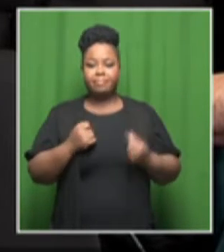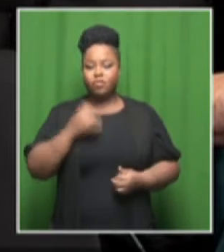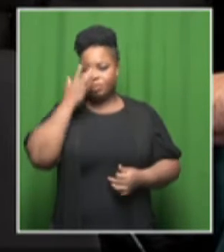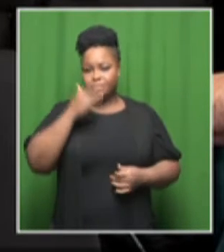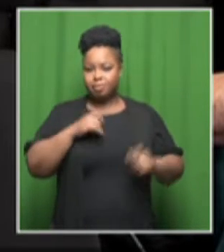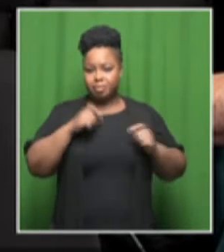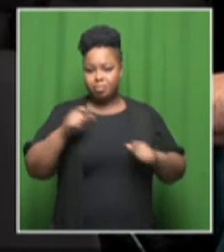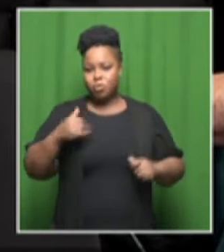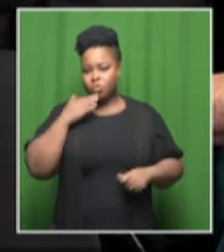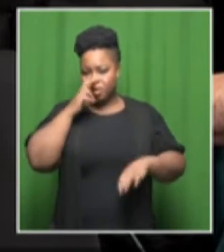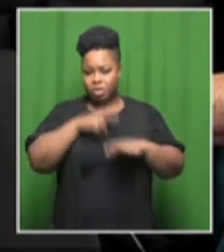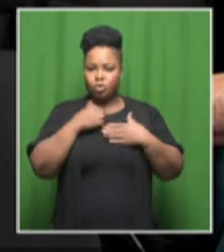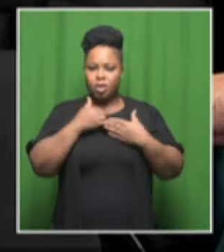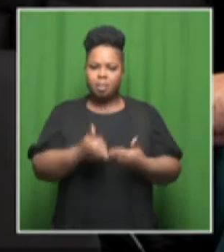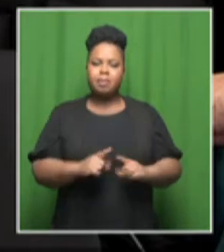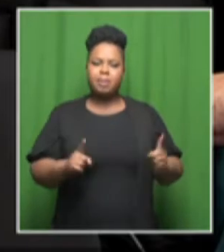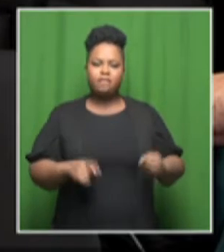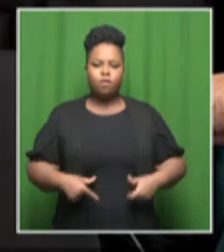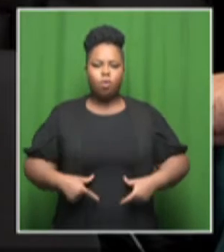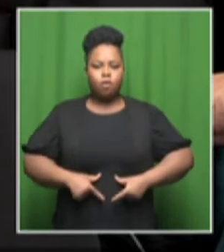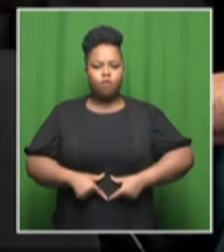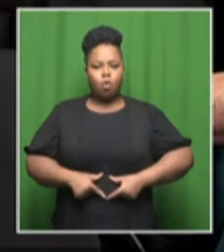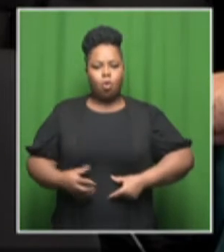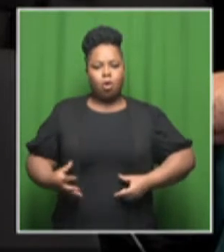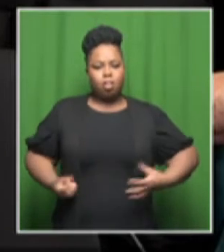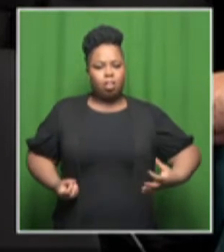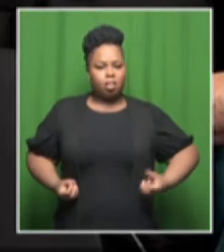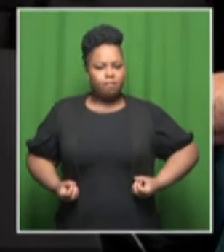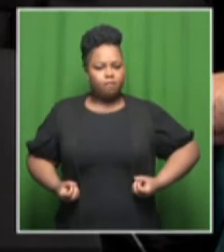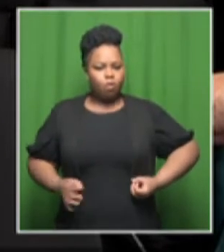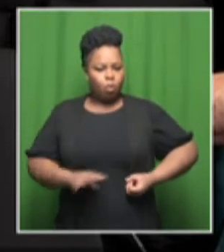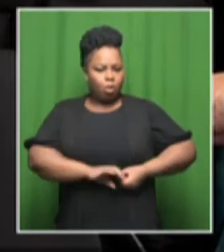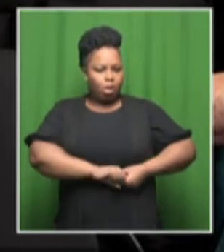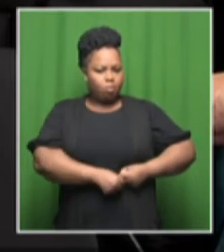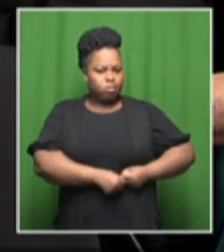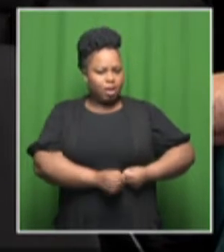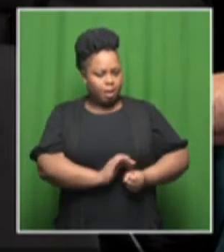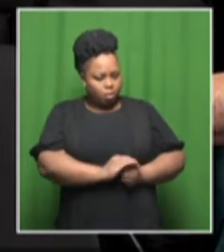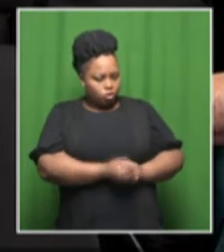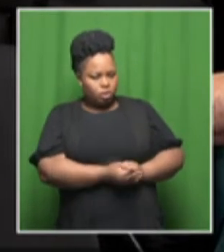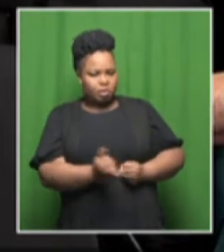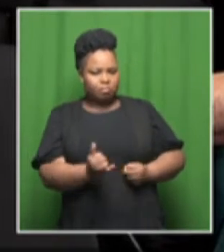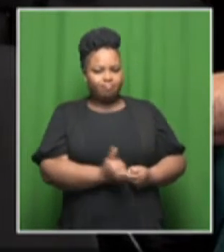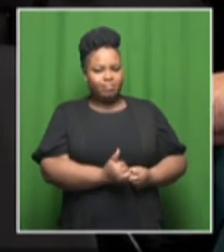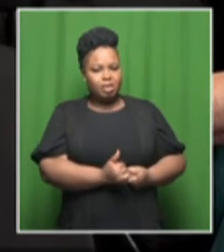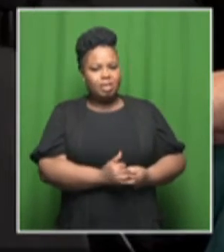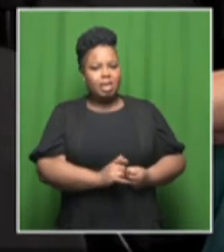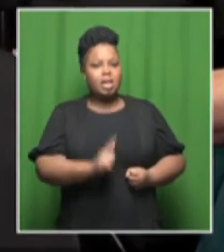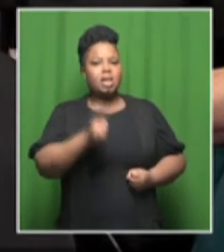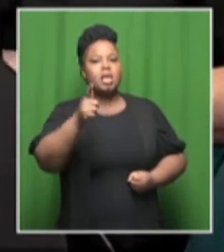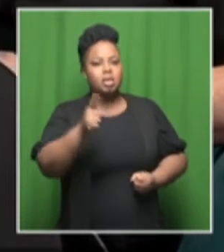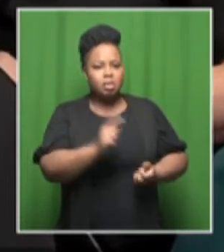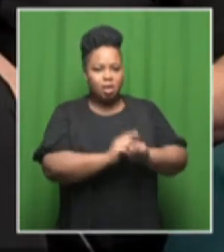in terms of egg freezing, what is the procedure? What does a woman go through in order to have her eggs frozen?